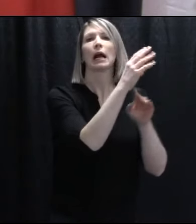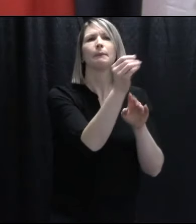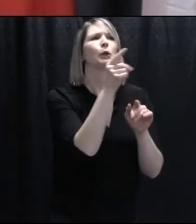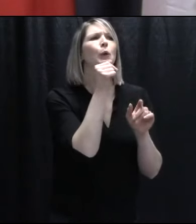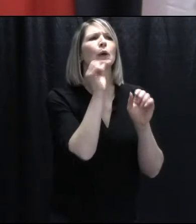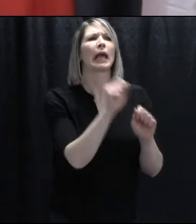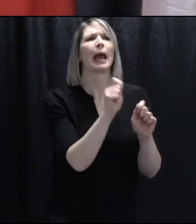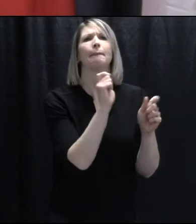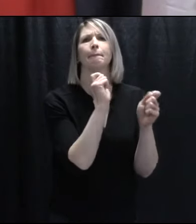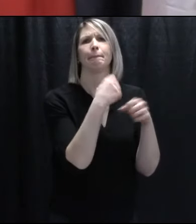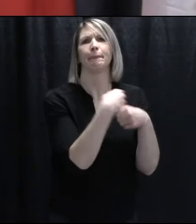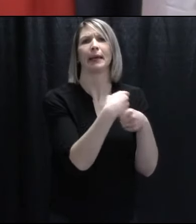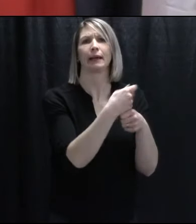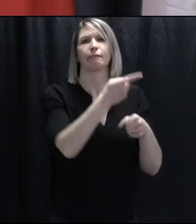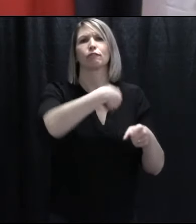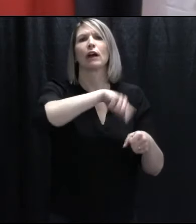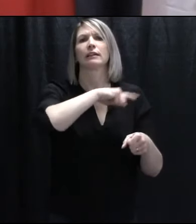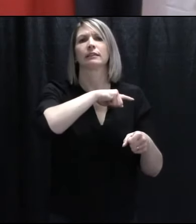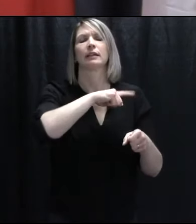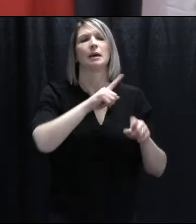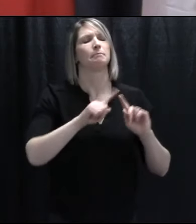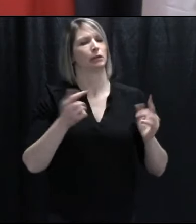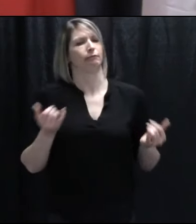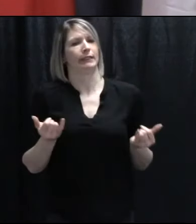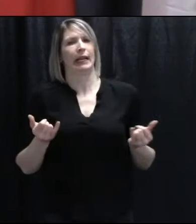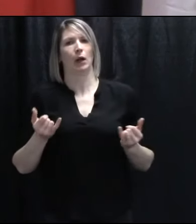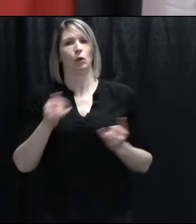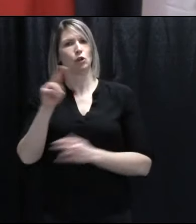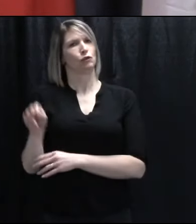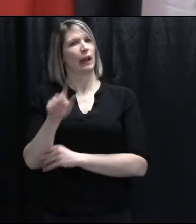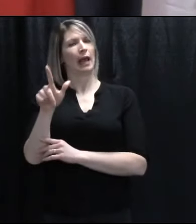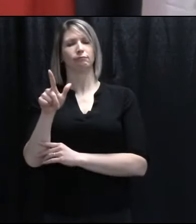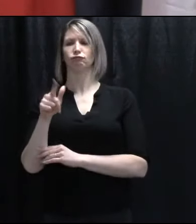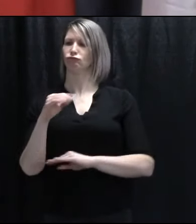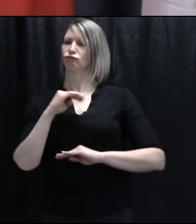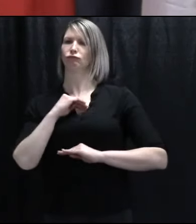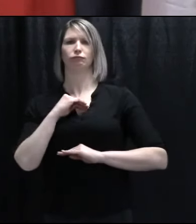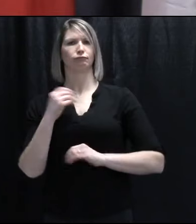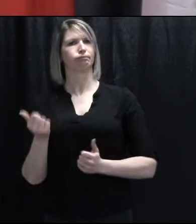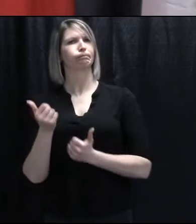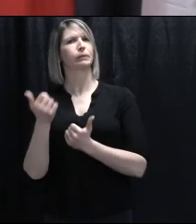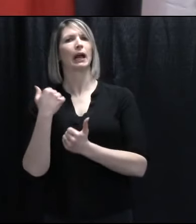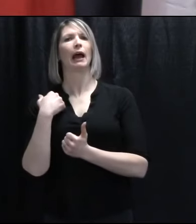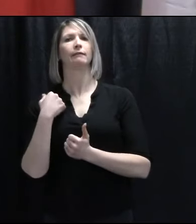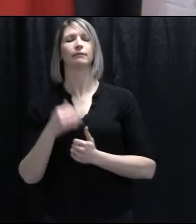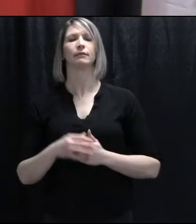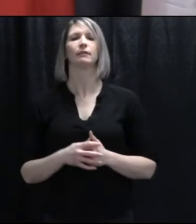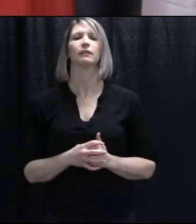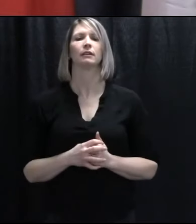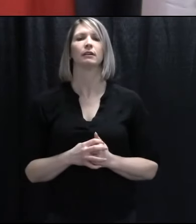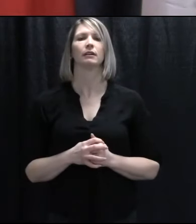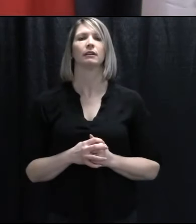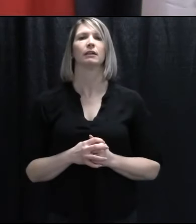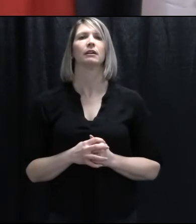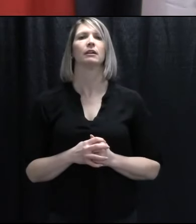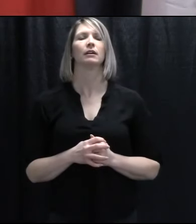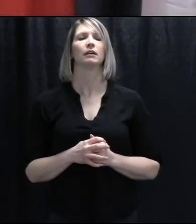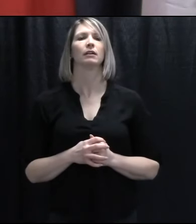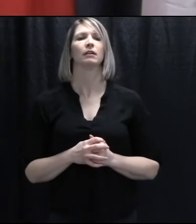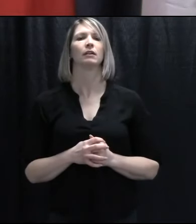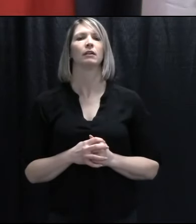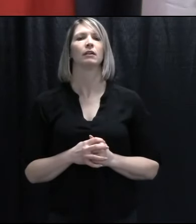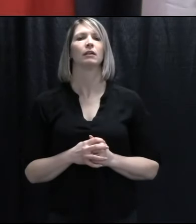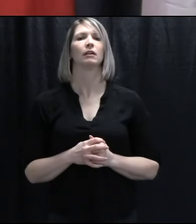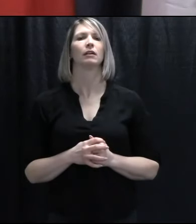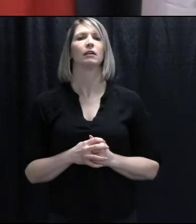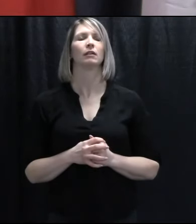ventilators available than most other provinces. Right. And as a follow-up to that, do any of the incoming ventilators kind